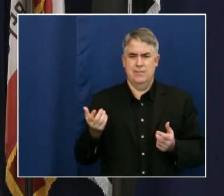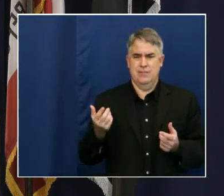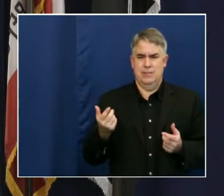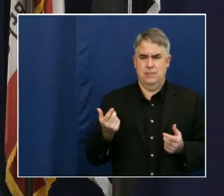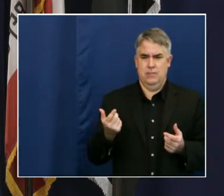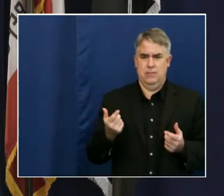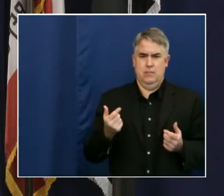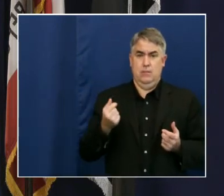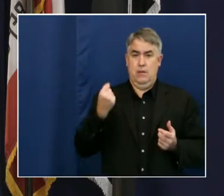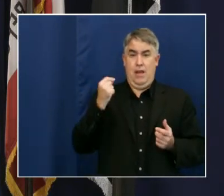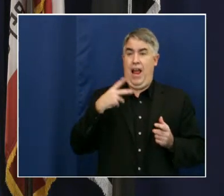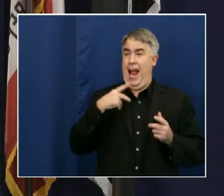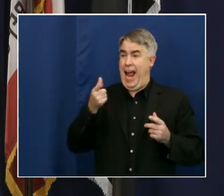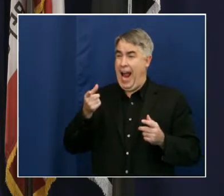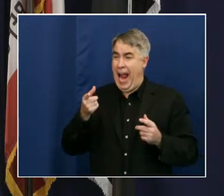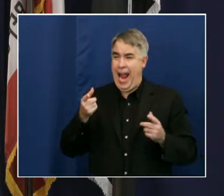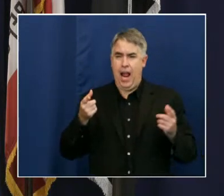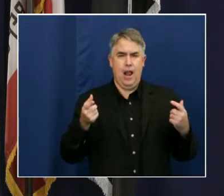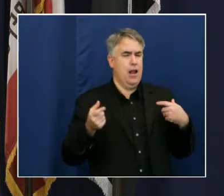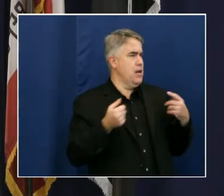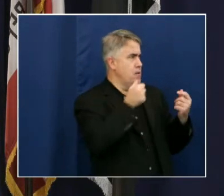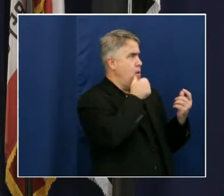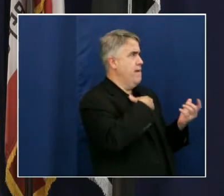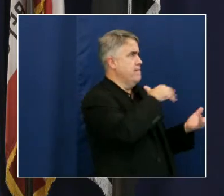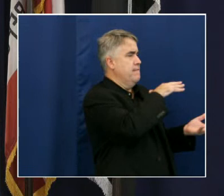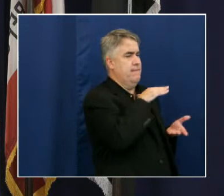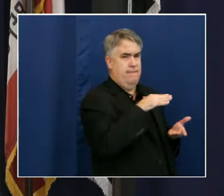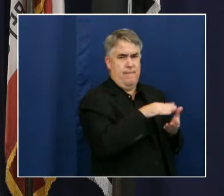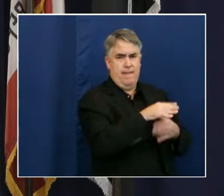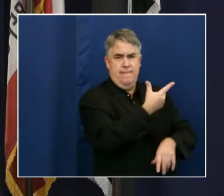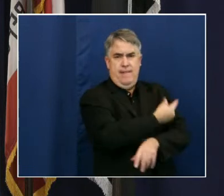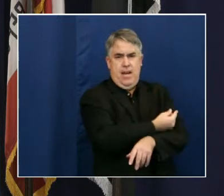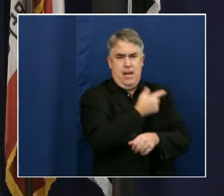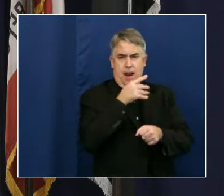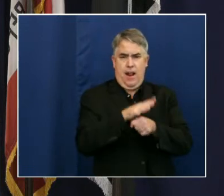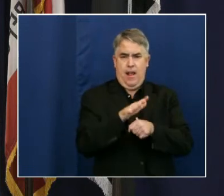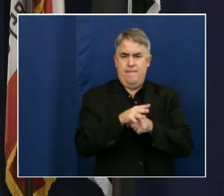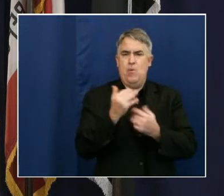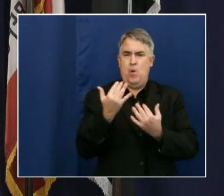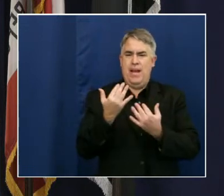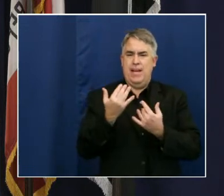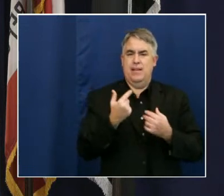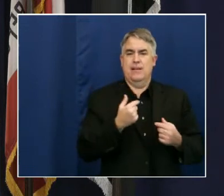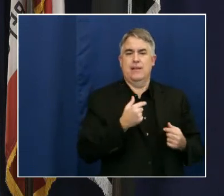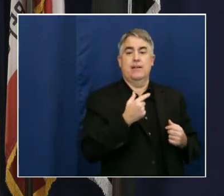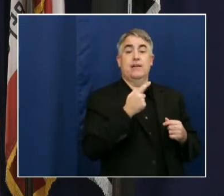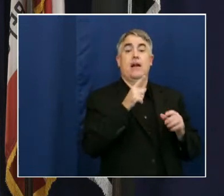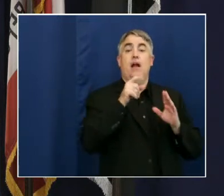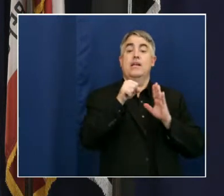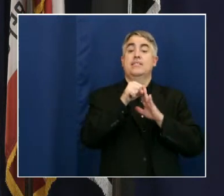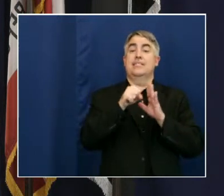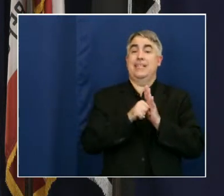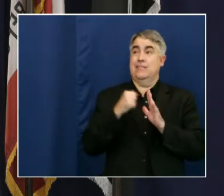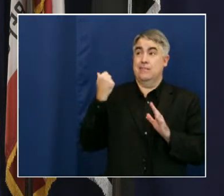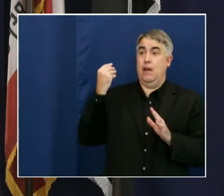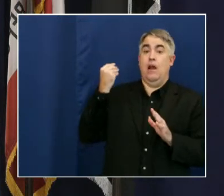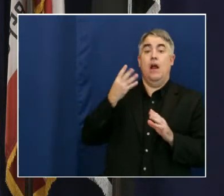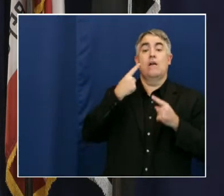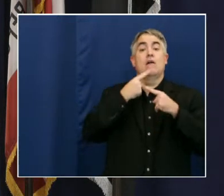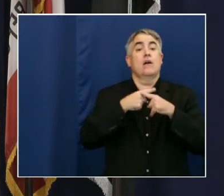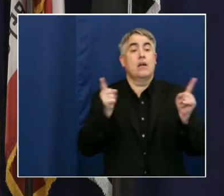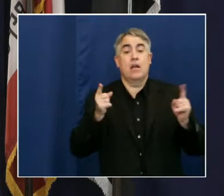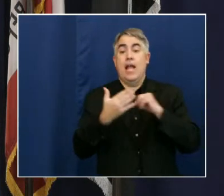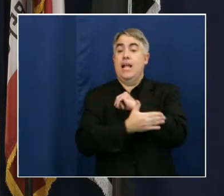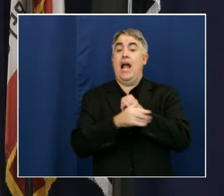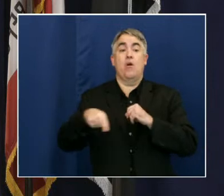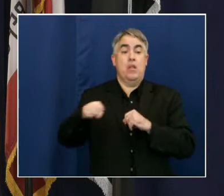group. So as the state stated today, counties can begin offering. Well, you can't